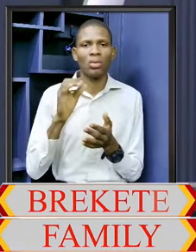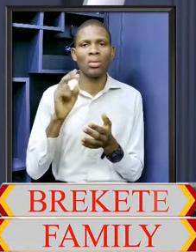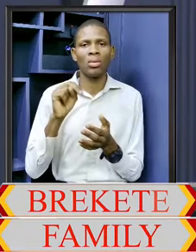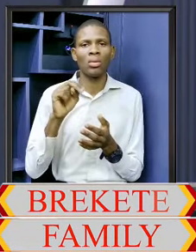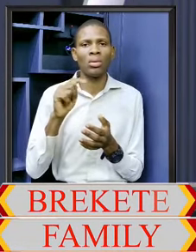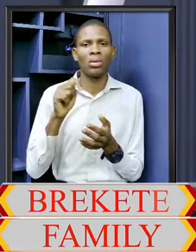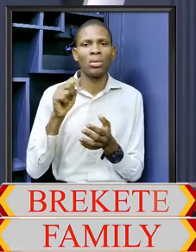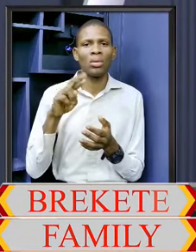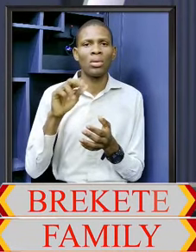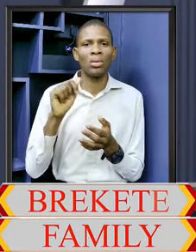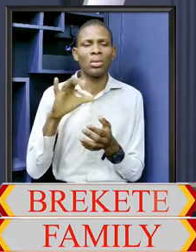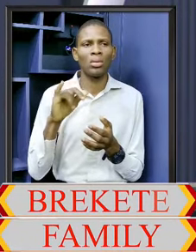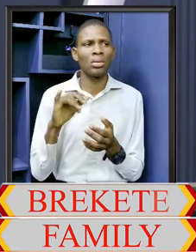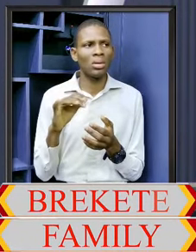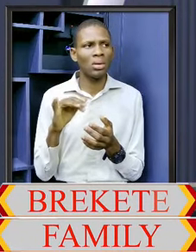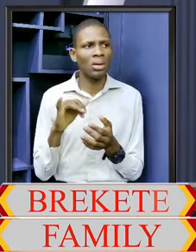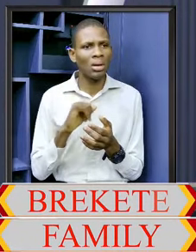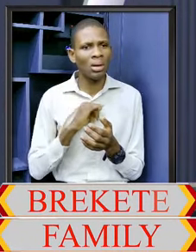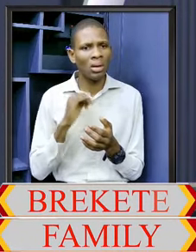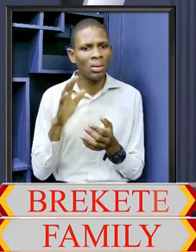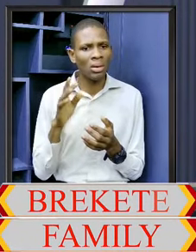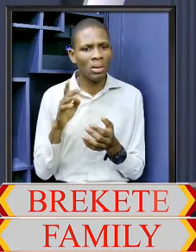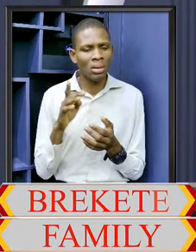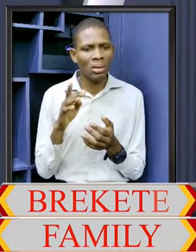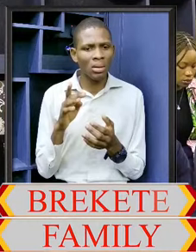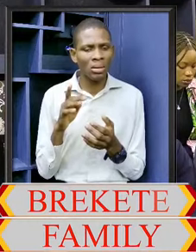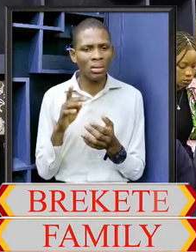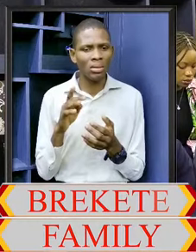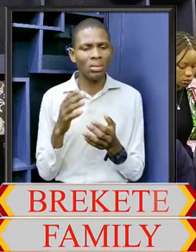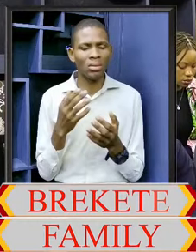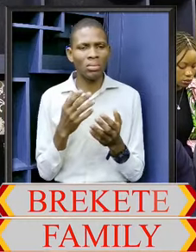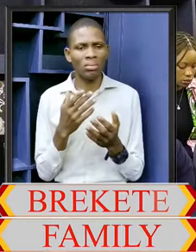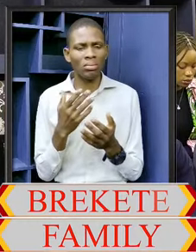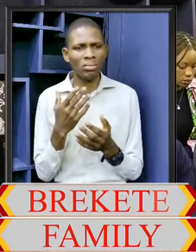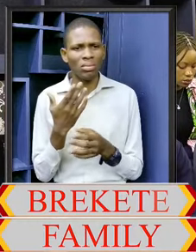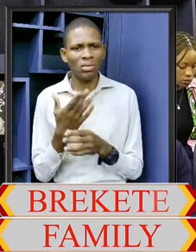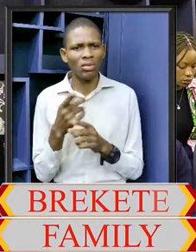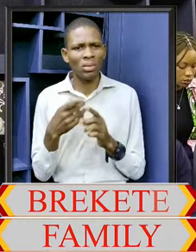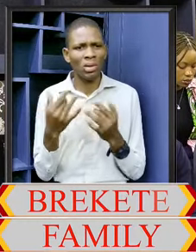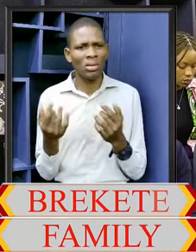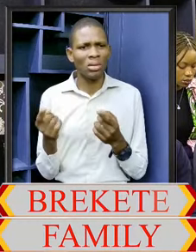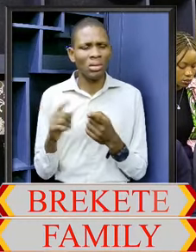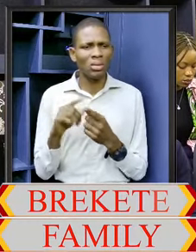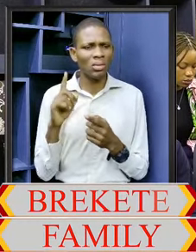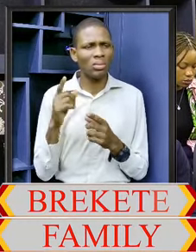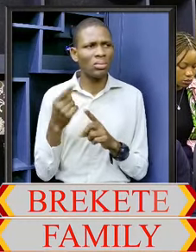now. Let's say from now in 1 month, if I don't do anything from now,